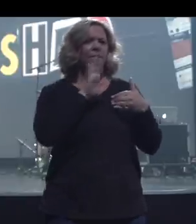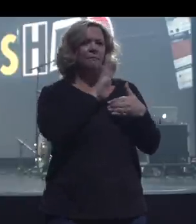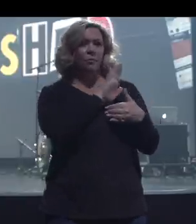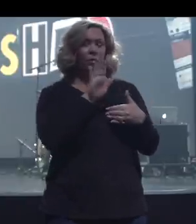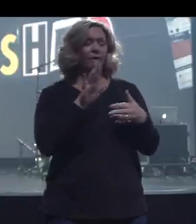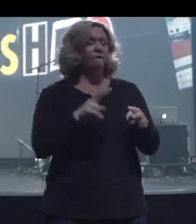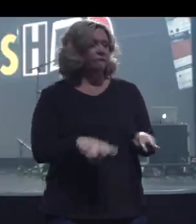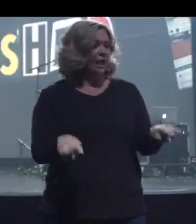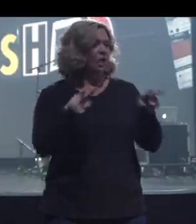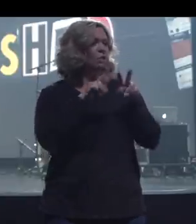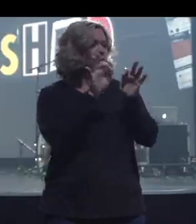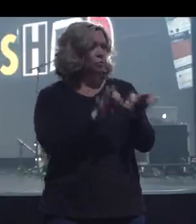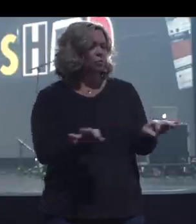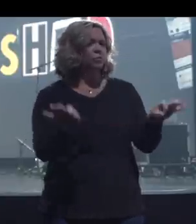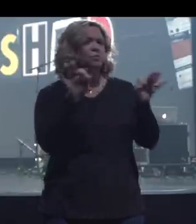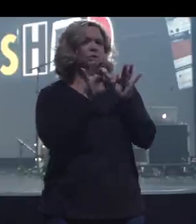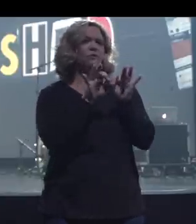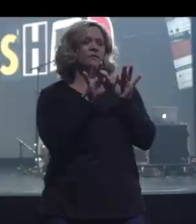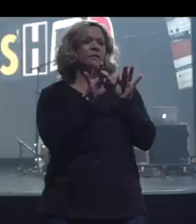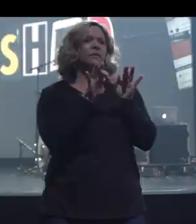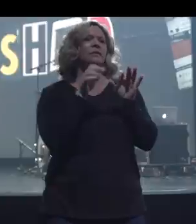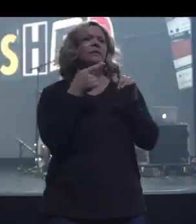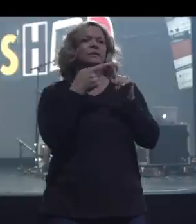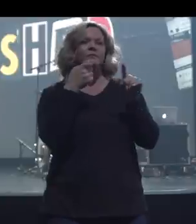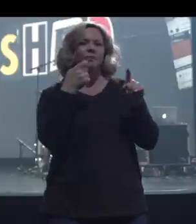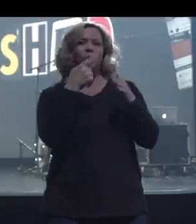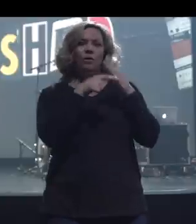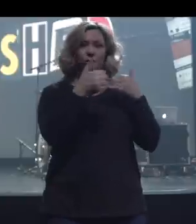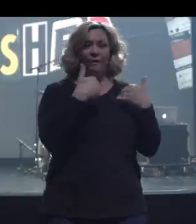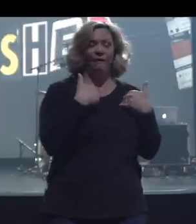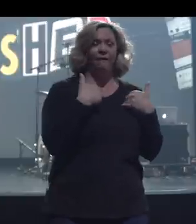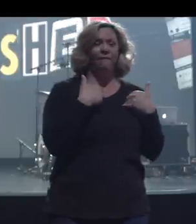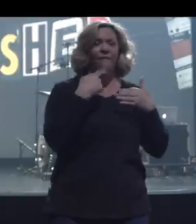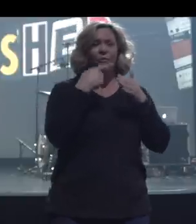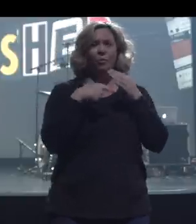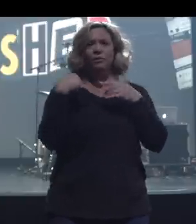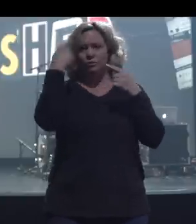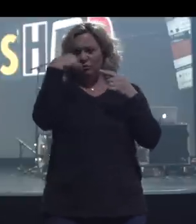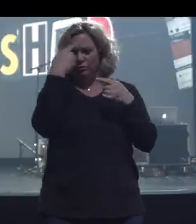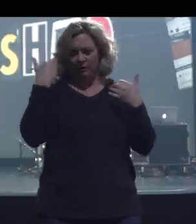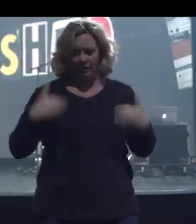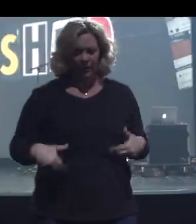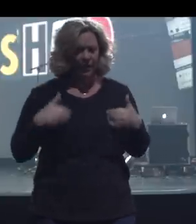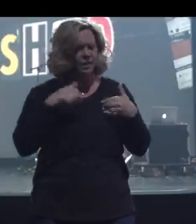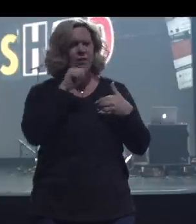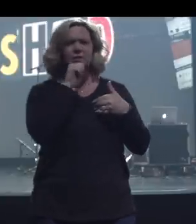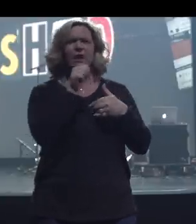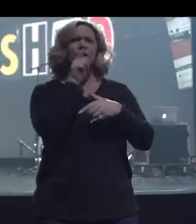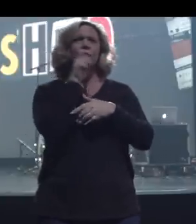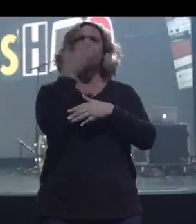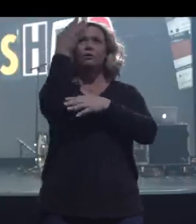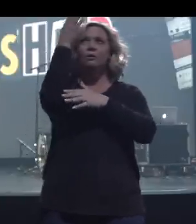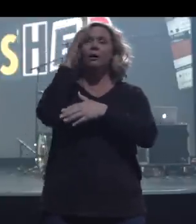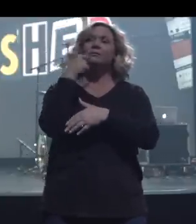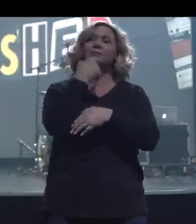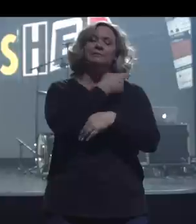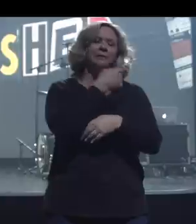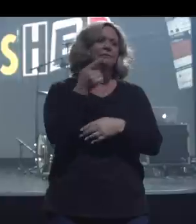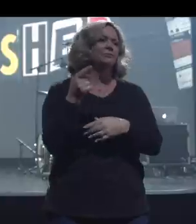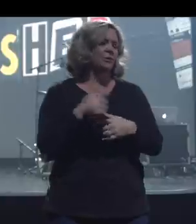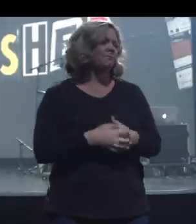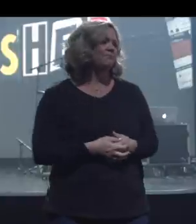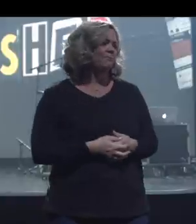and worth is dictated by what you have and what you look like, not who God says you are.